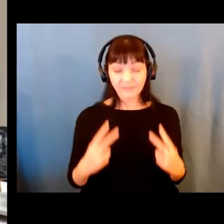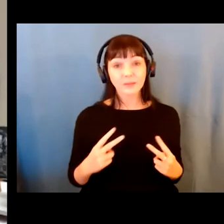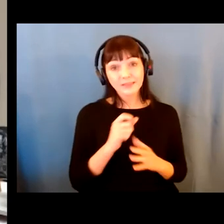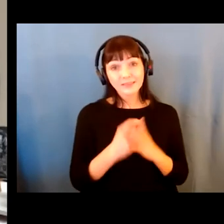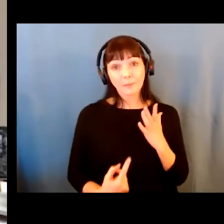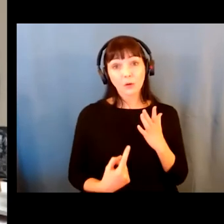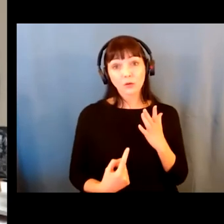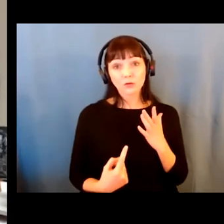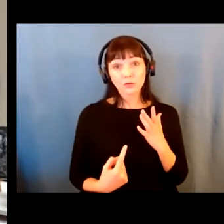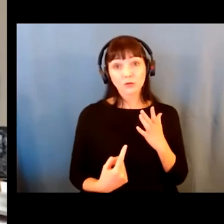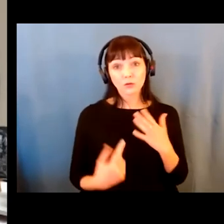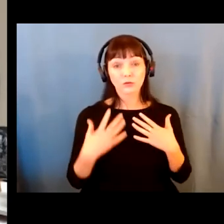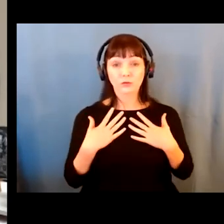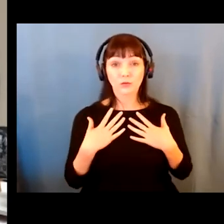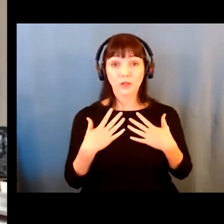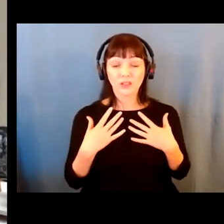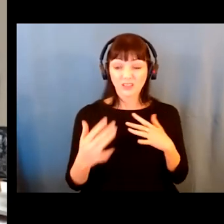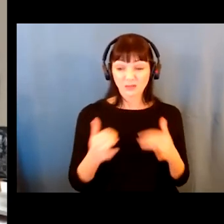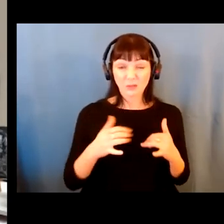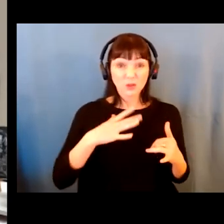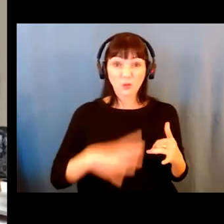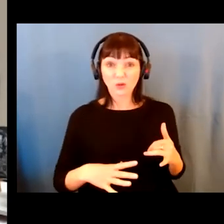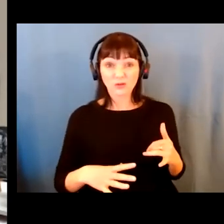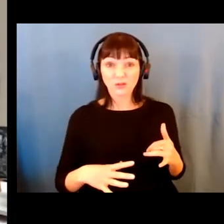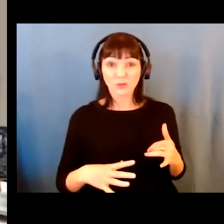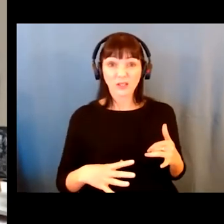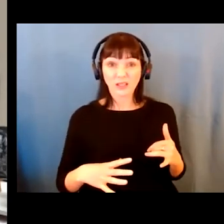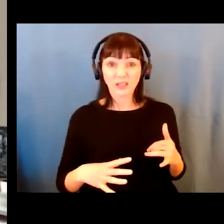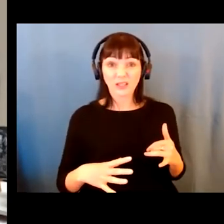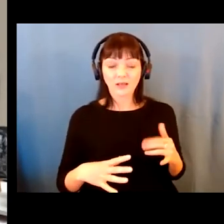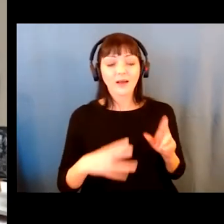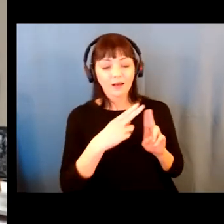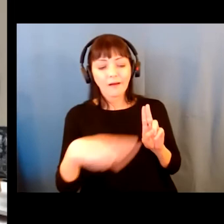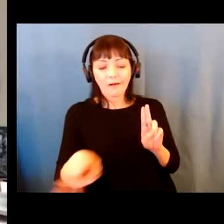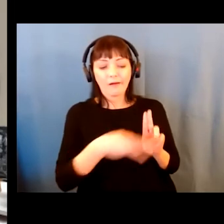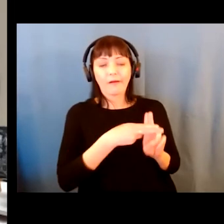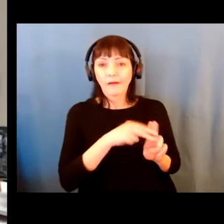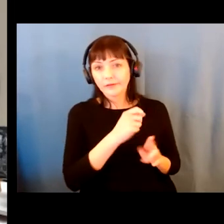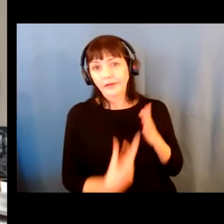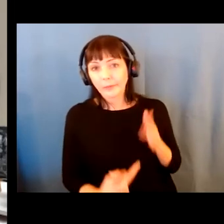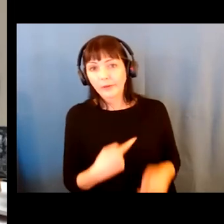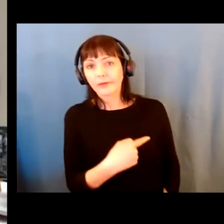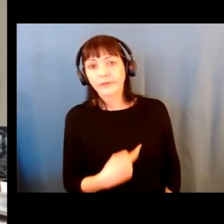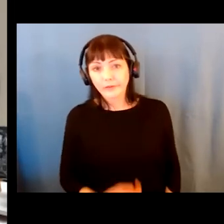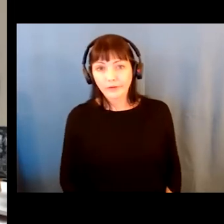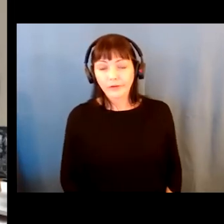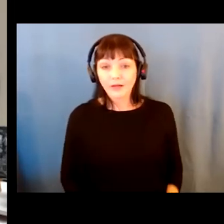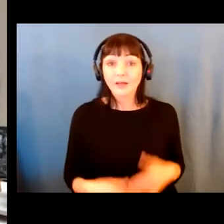to be that, you know, that person as well. You know, sometimes you want to just be that, you